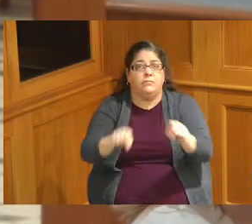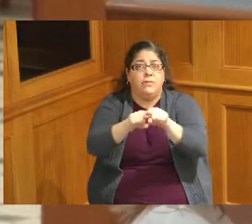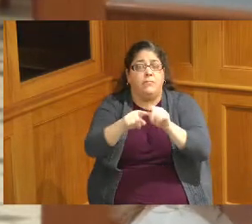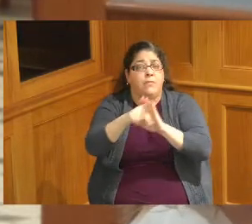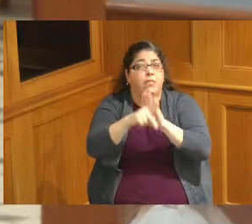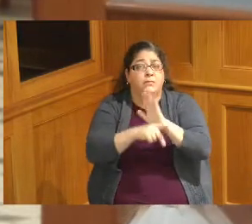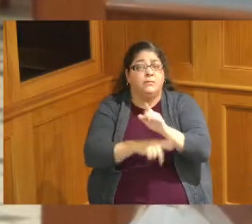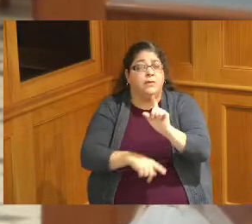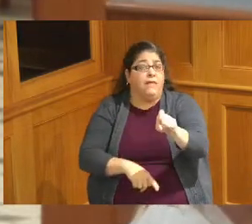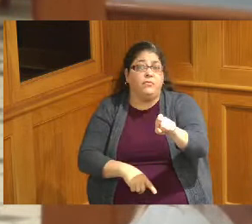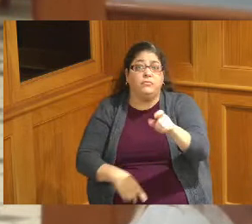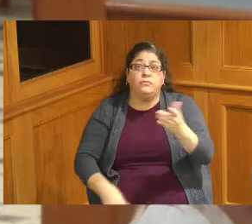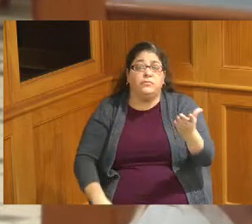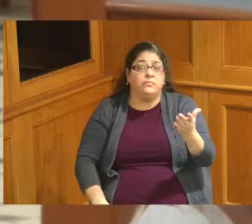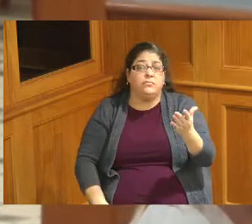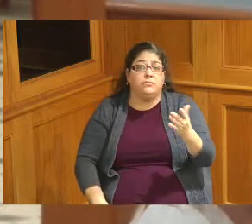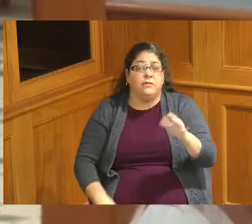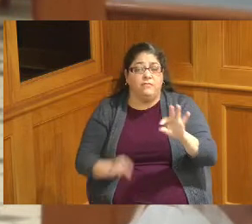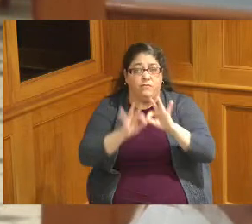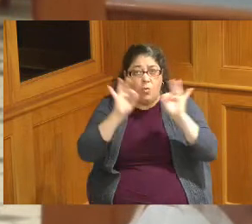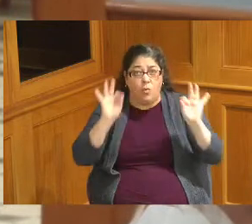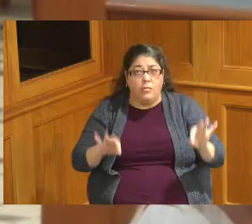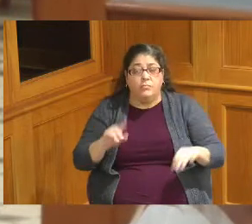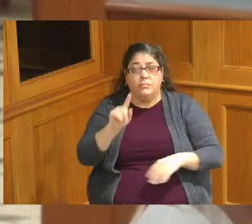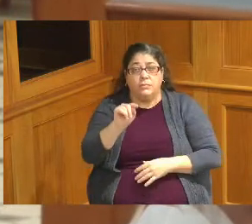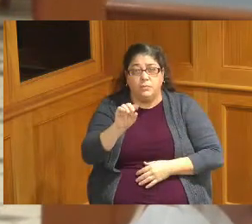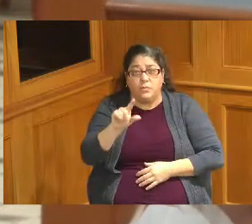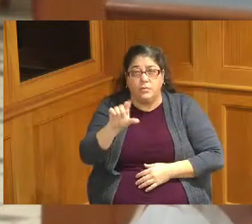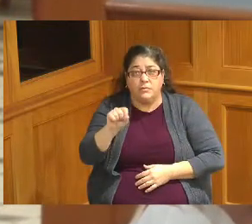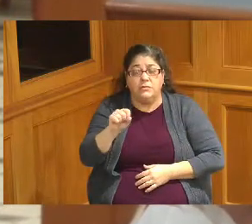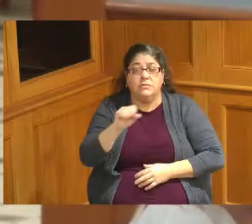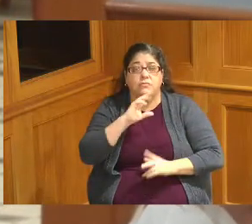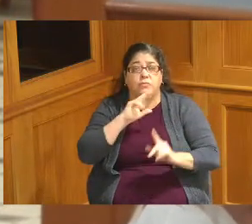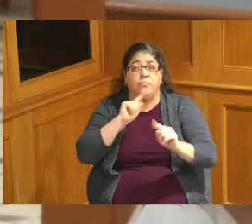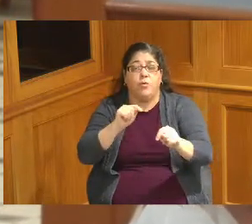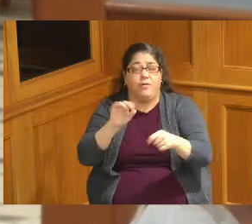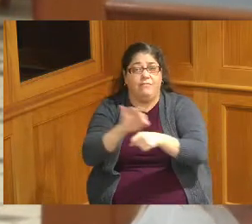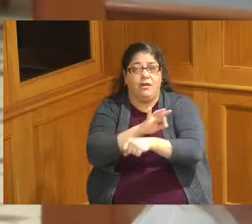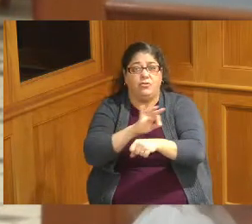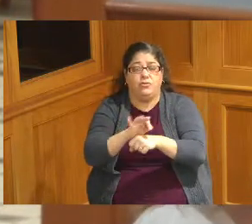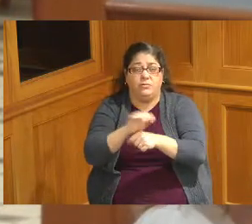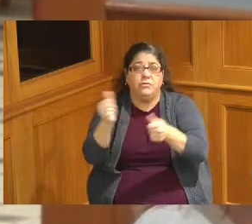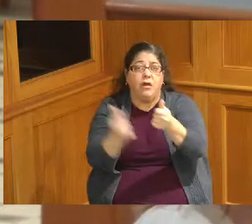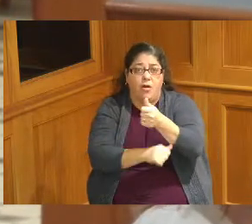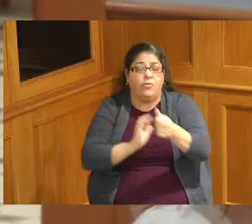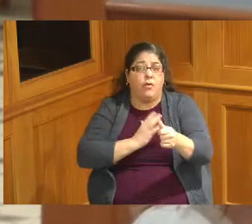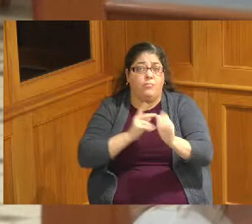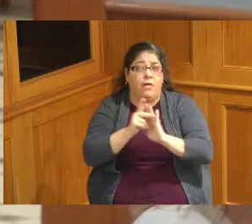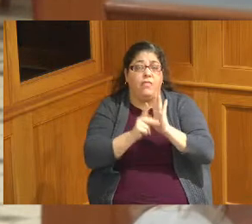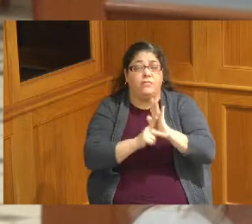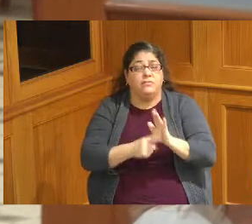policies. And these forms, these tools, and these reporting functions are under our policy.